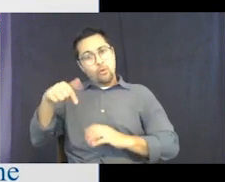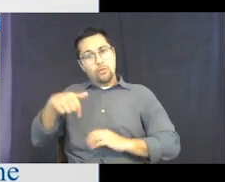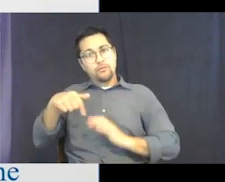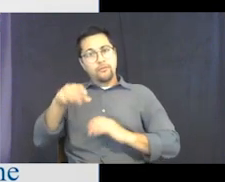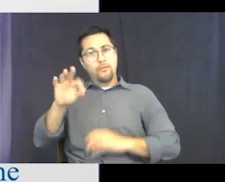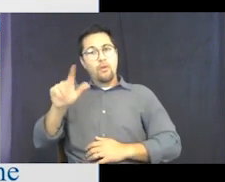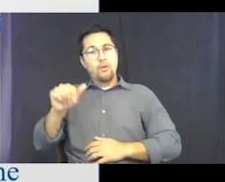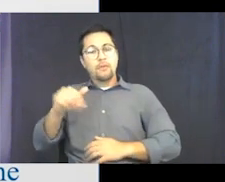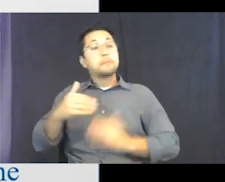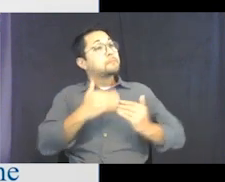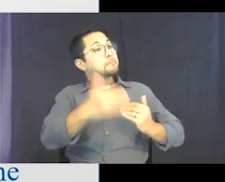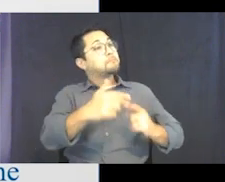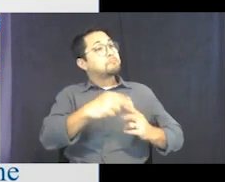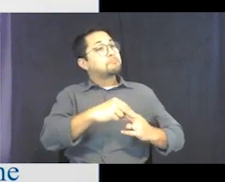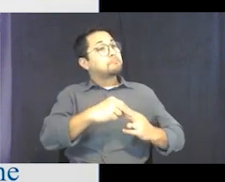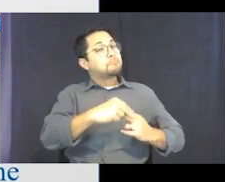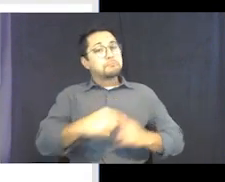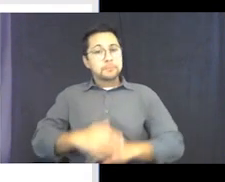state. Next slide.